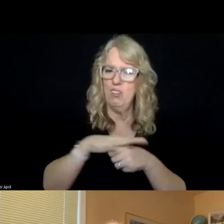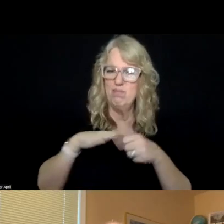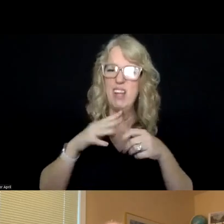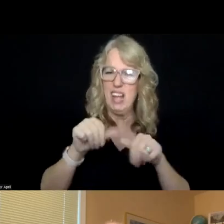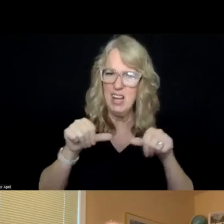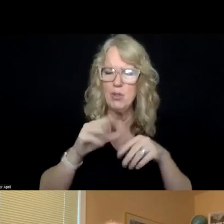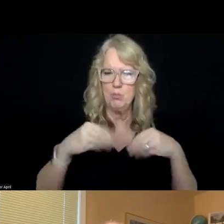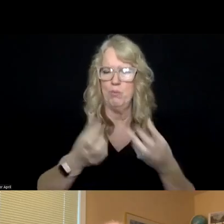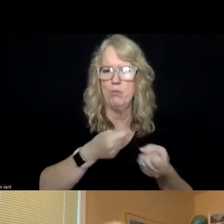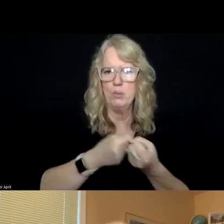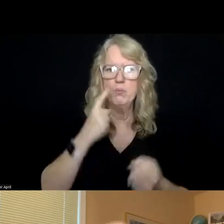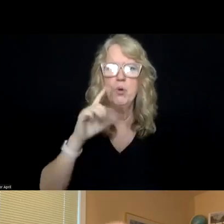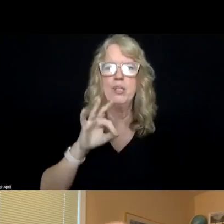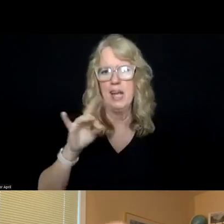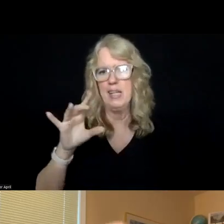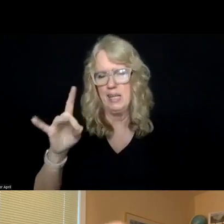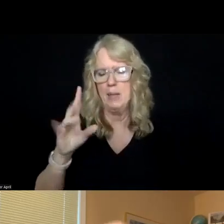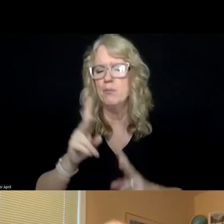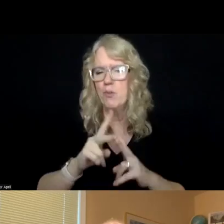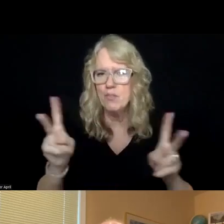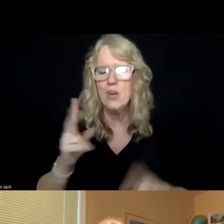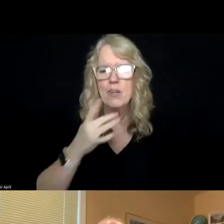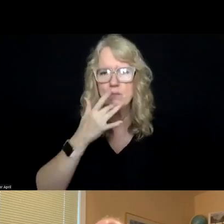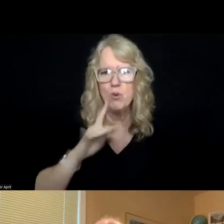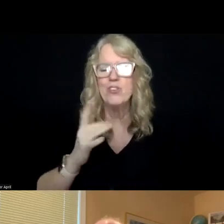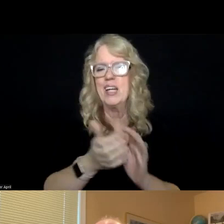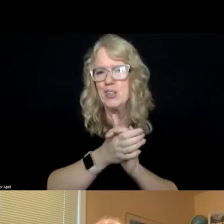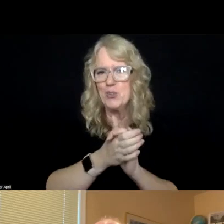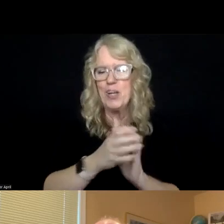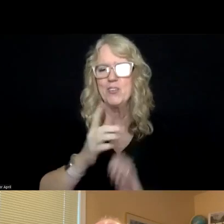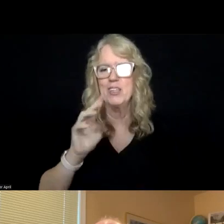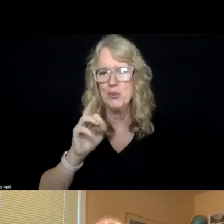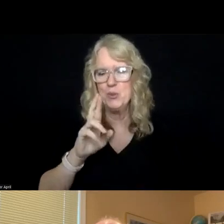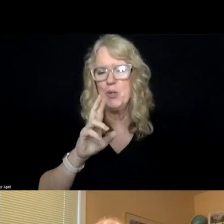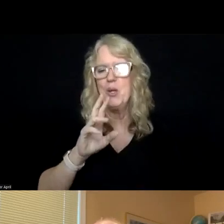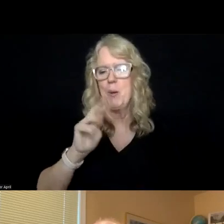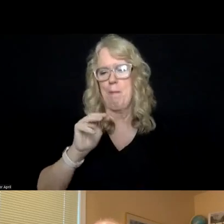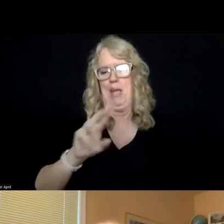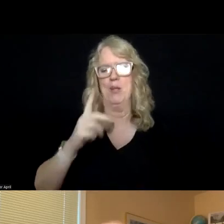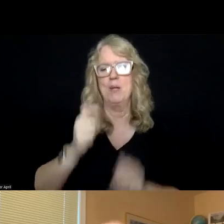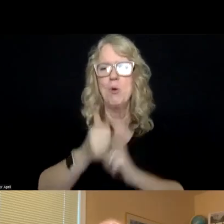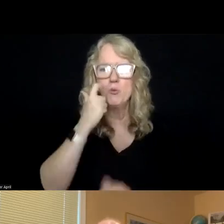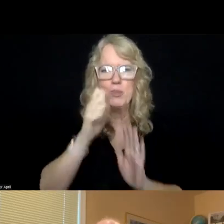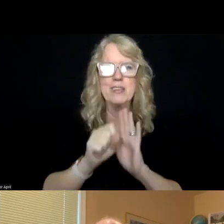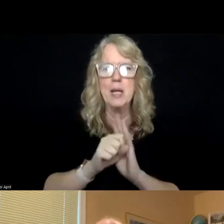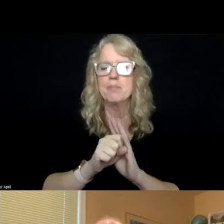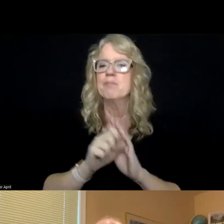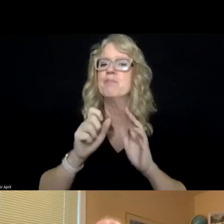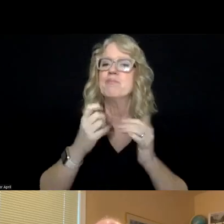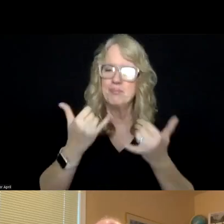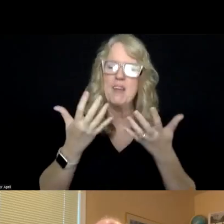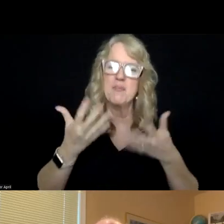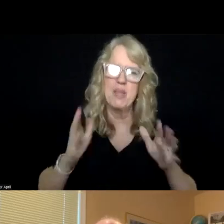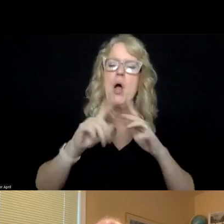provide support for the 988. So we're very fortunate, and congratulations to Maryland as the most recent state. With that, I'll pass